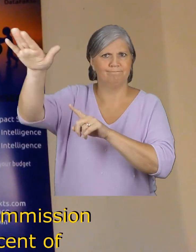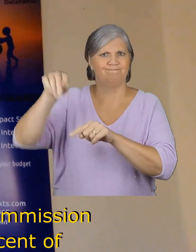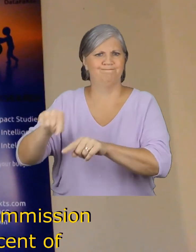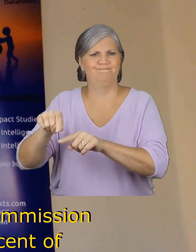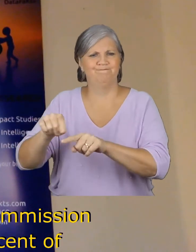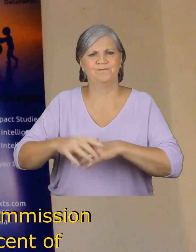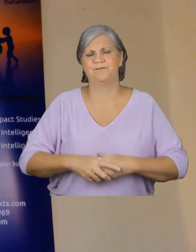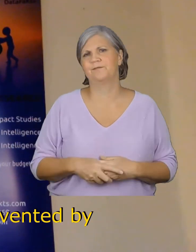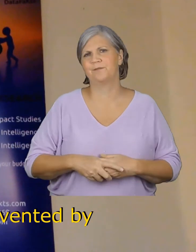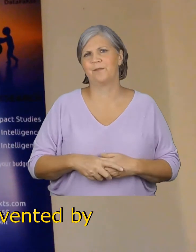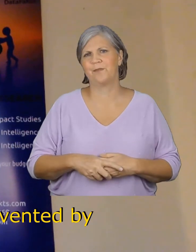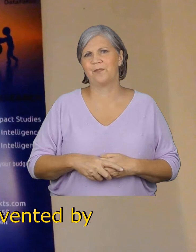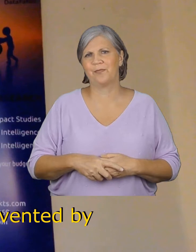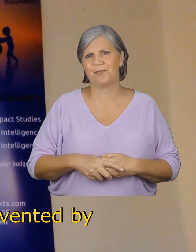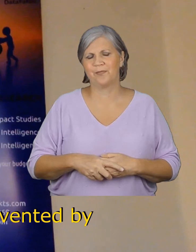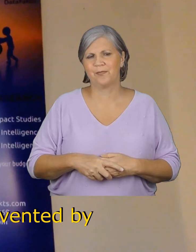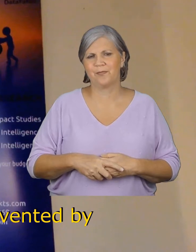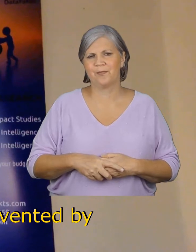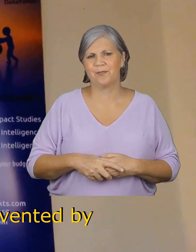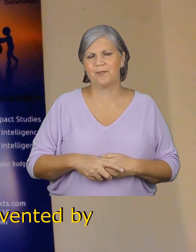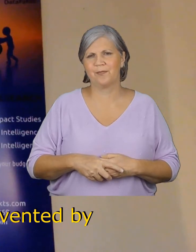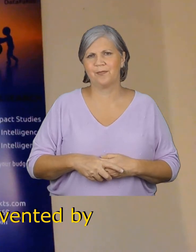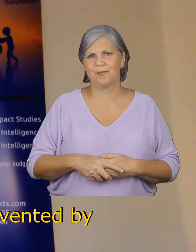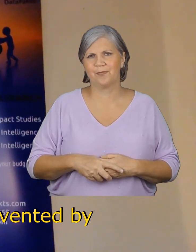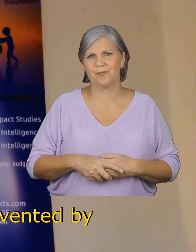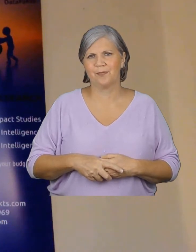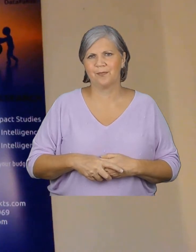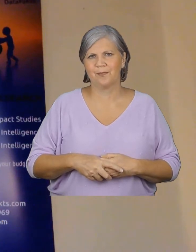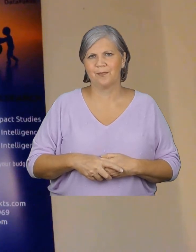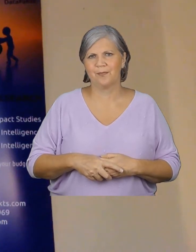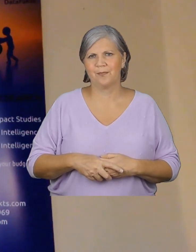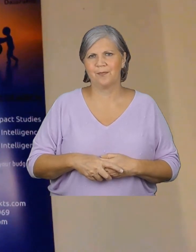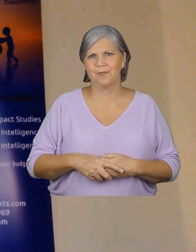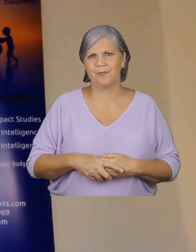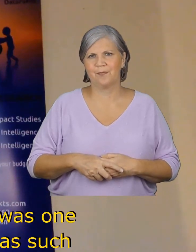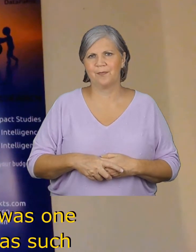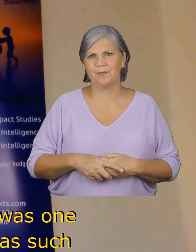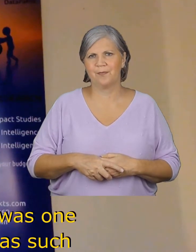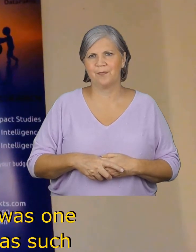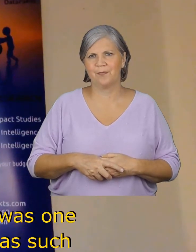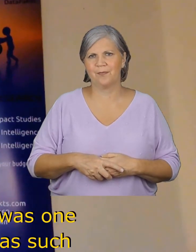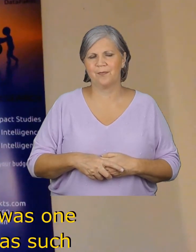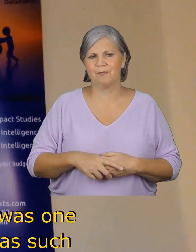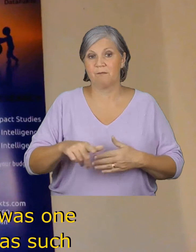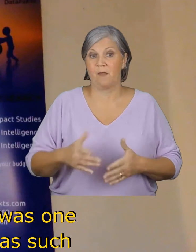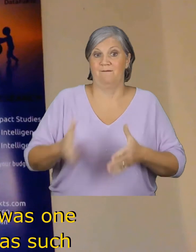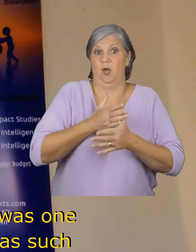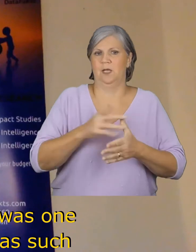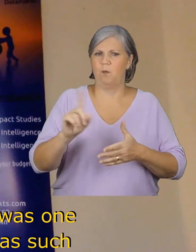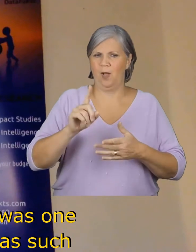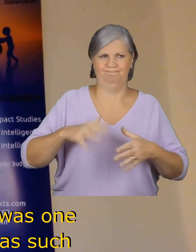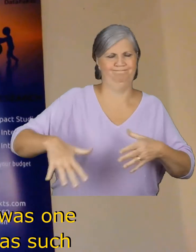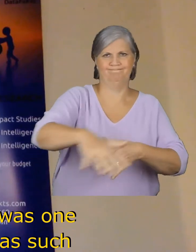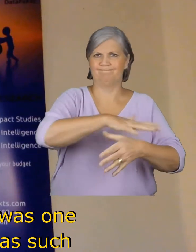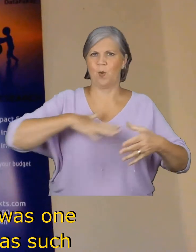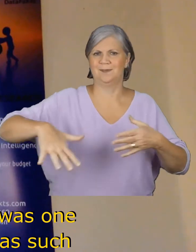concluded that 35% of dementia could be prevented by modifying 9 risk factors. Midlife hearing loss was one of